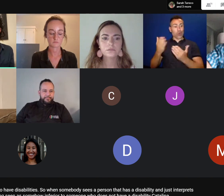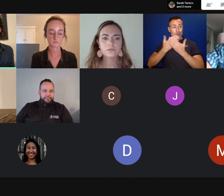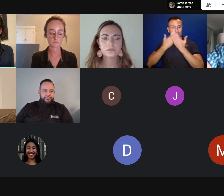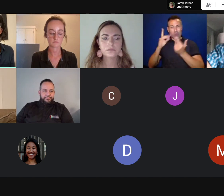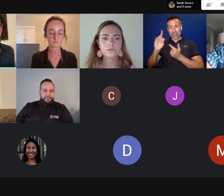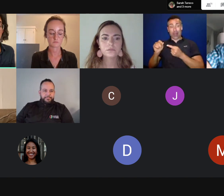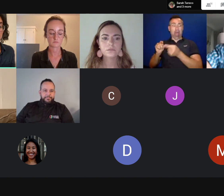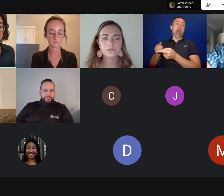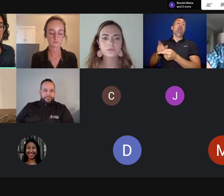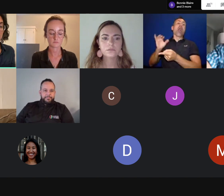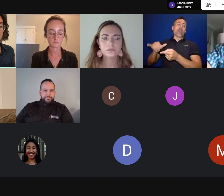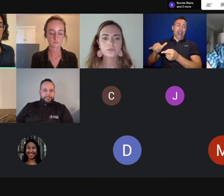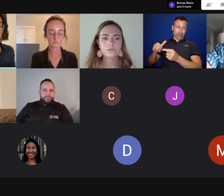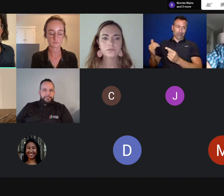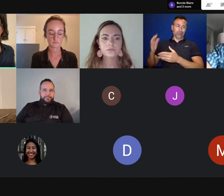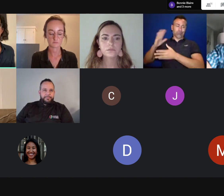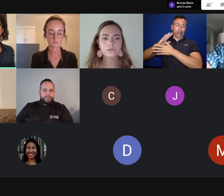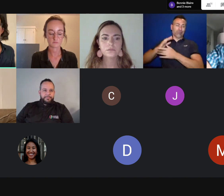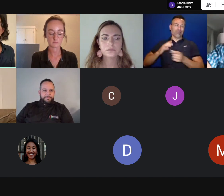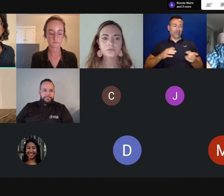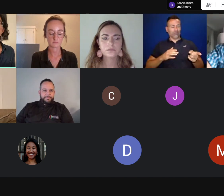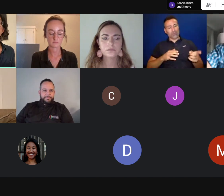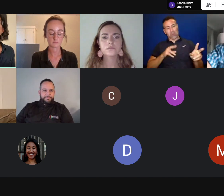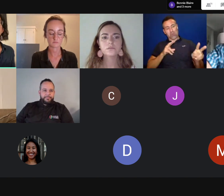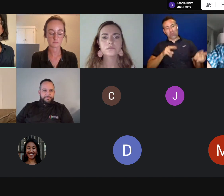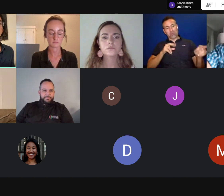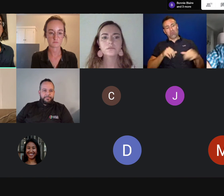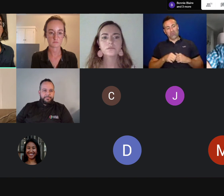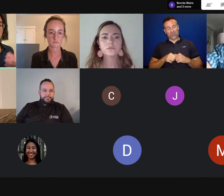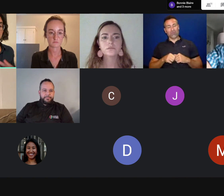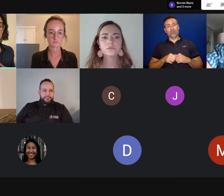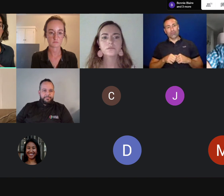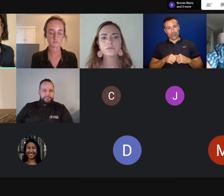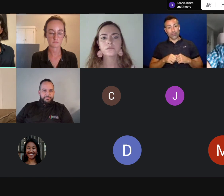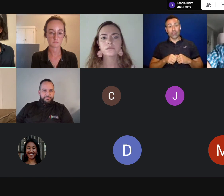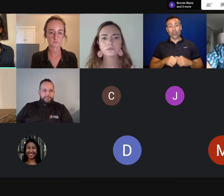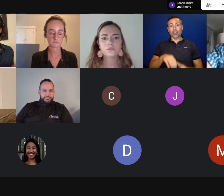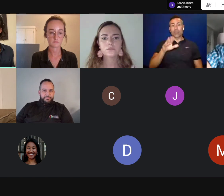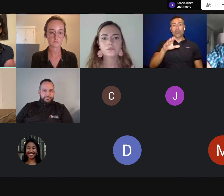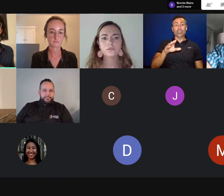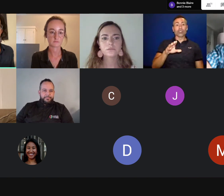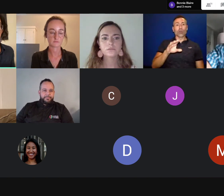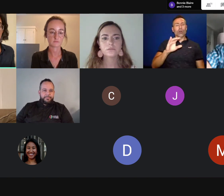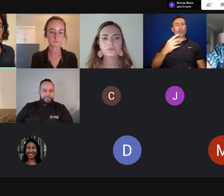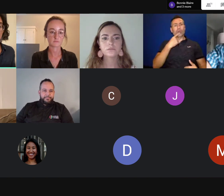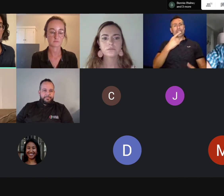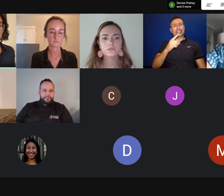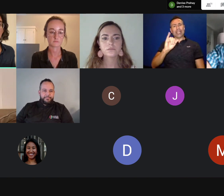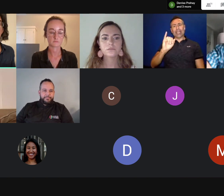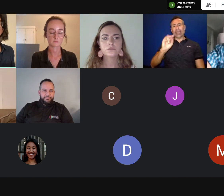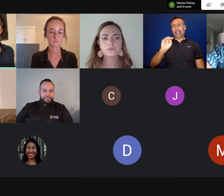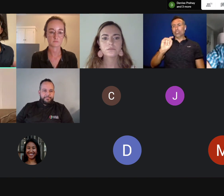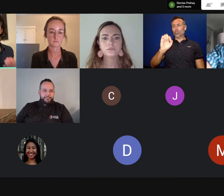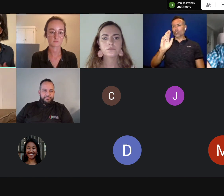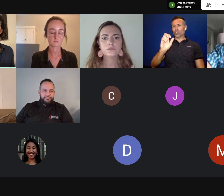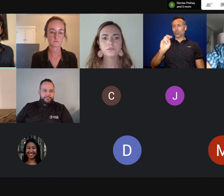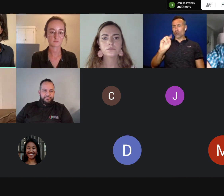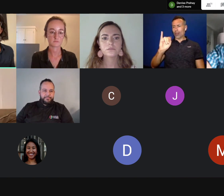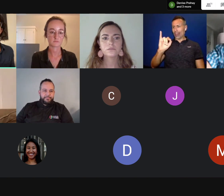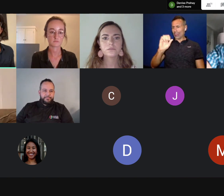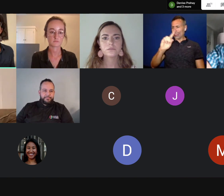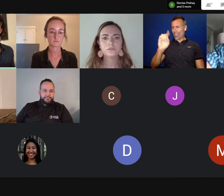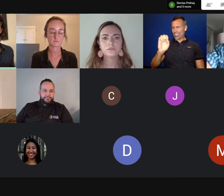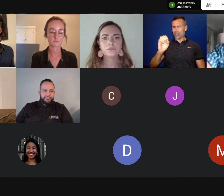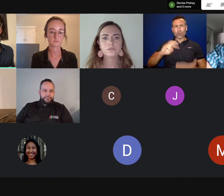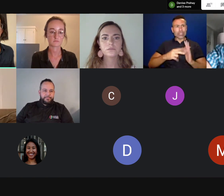is internalized ableism, it is when you internalize those messages that you see in society that you as a